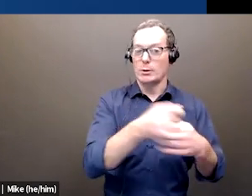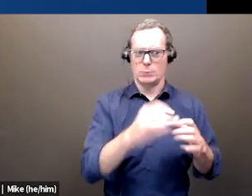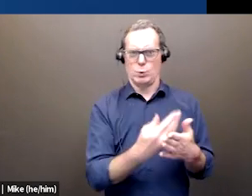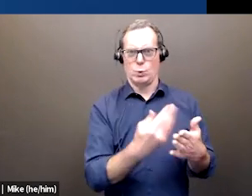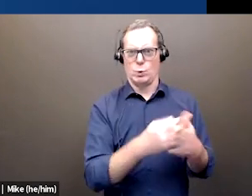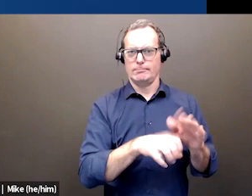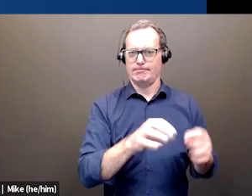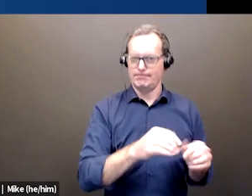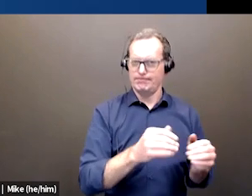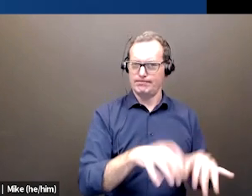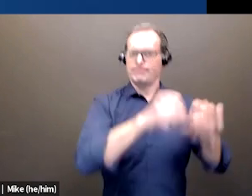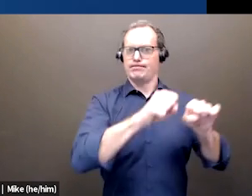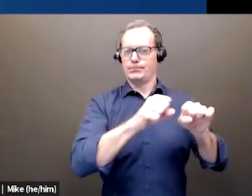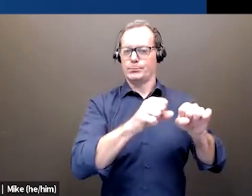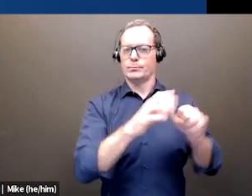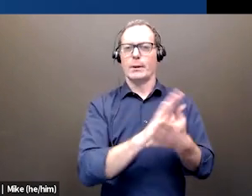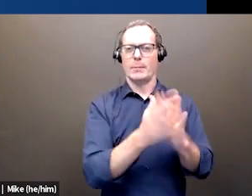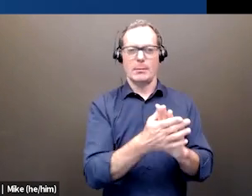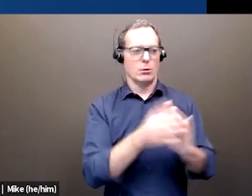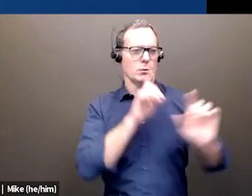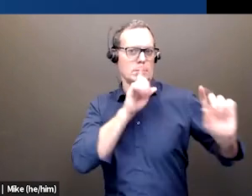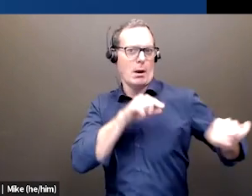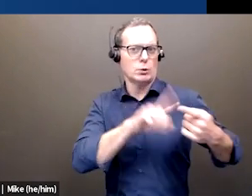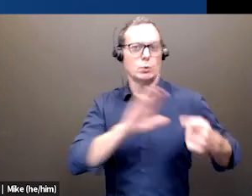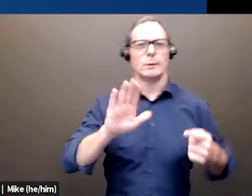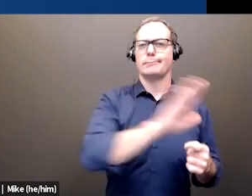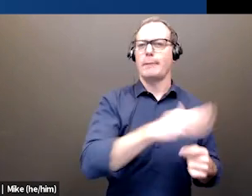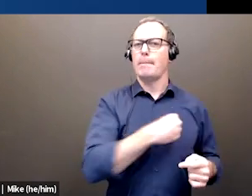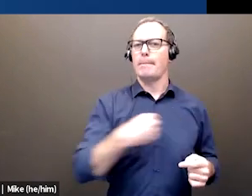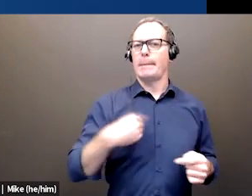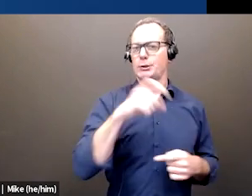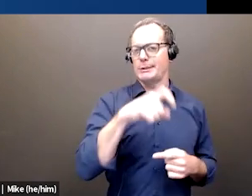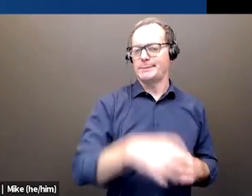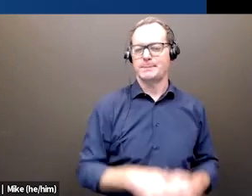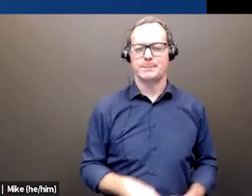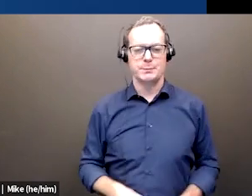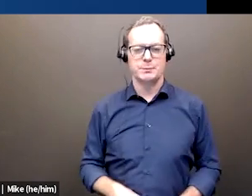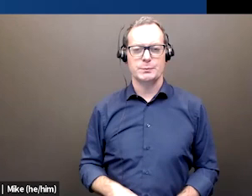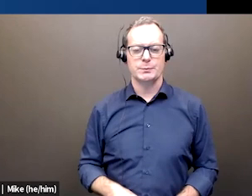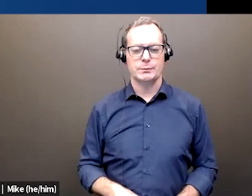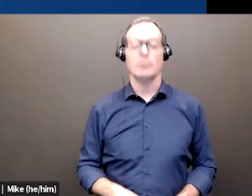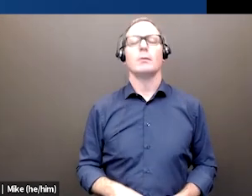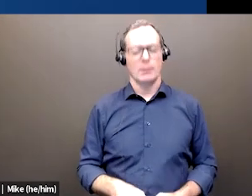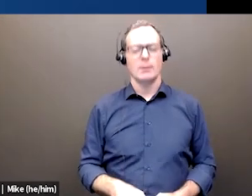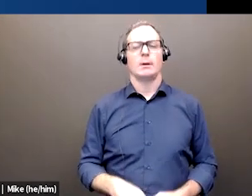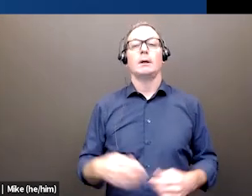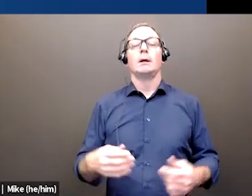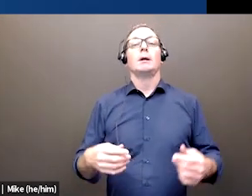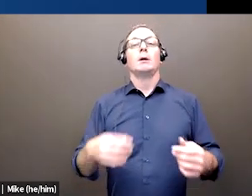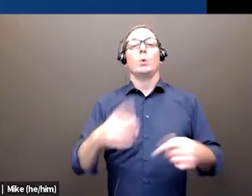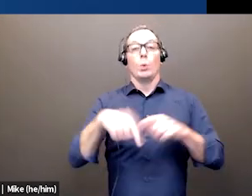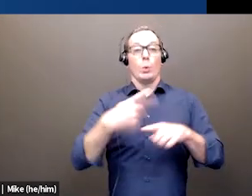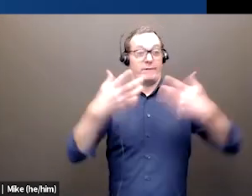supports and to respond to identified needs of members. We will end our presentation with a